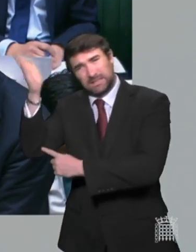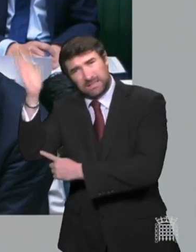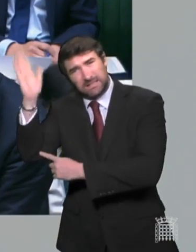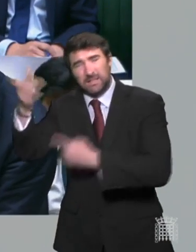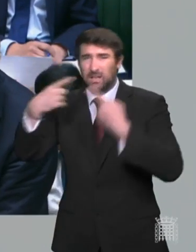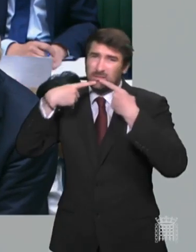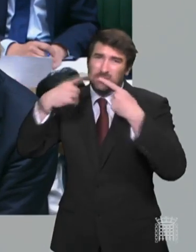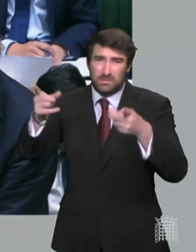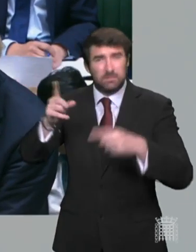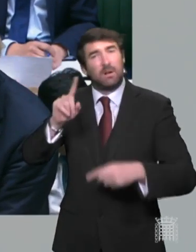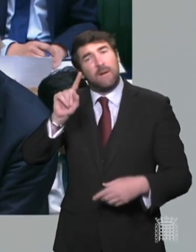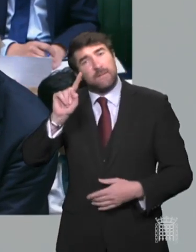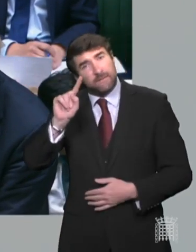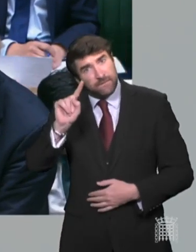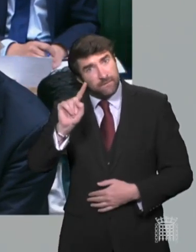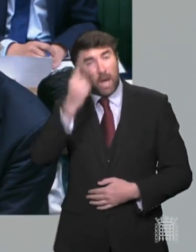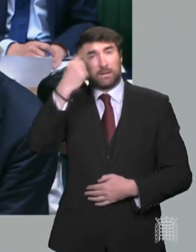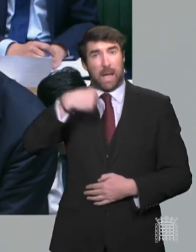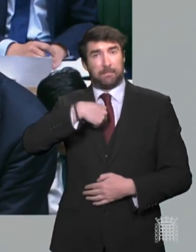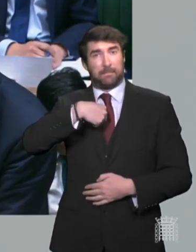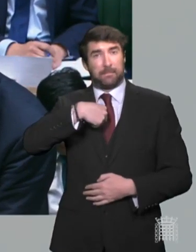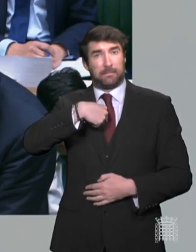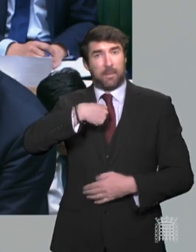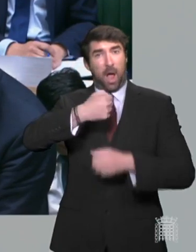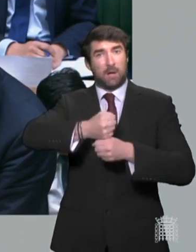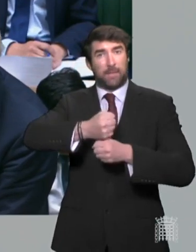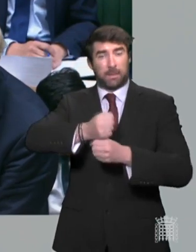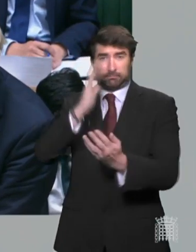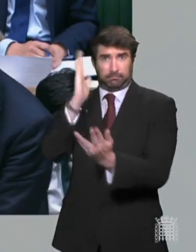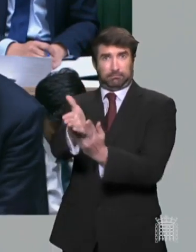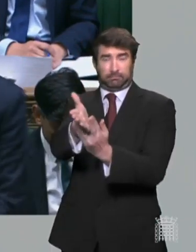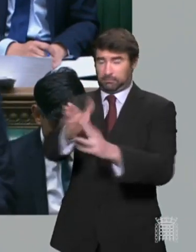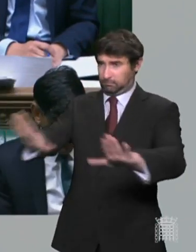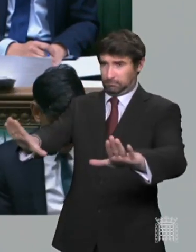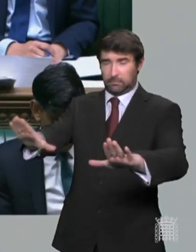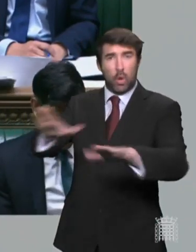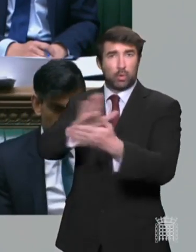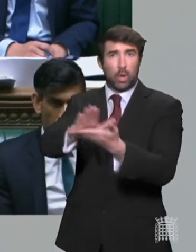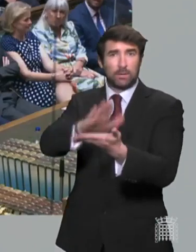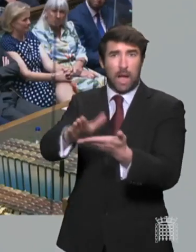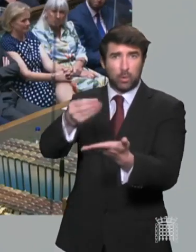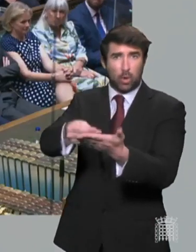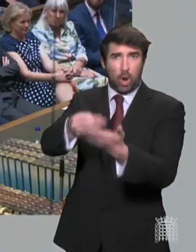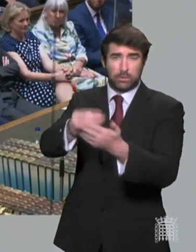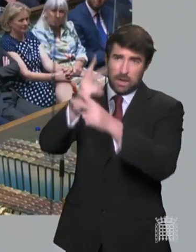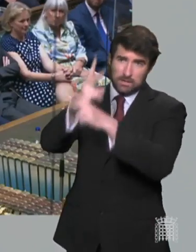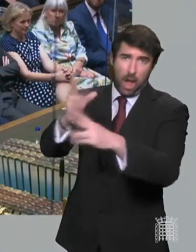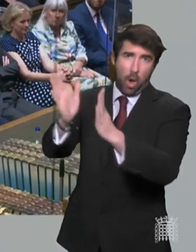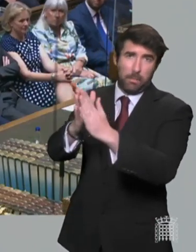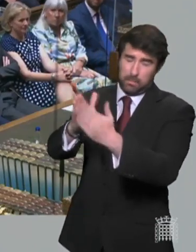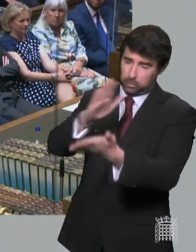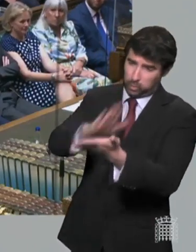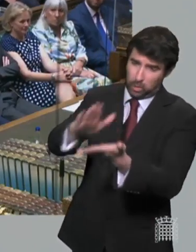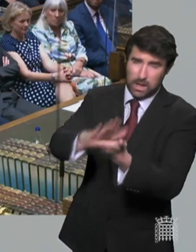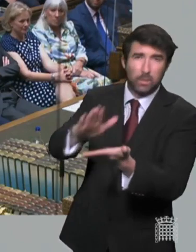actually come in to deal with the threat of these catastrophic costs, and thereby enabling, Mr. Speaker,